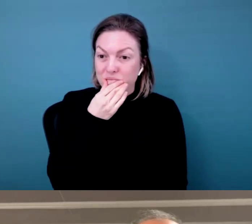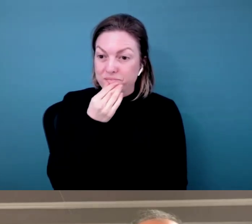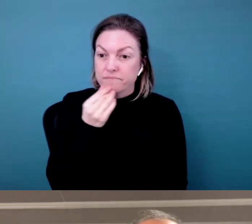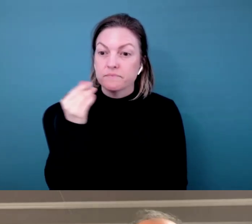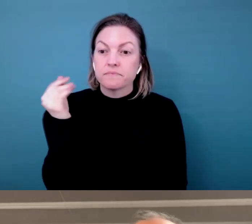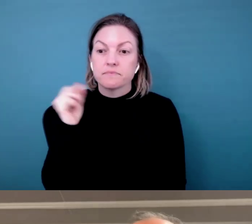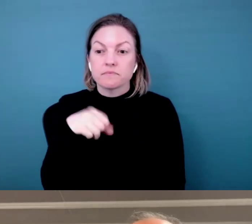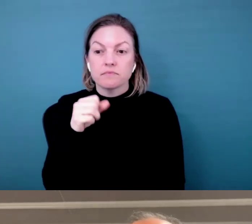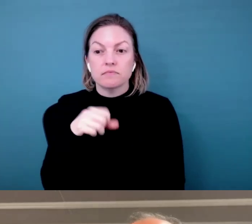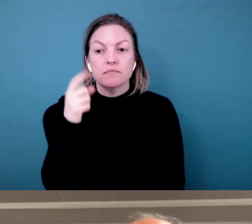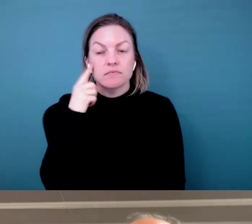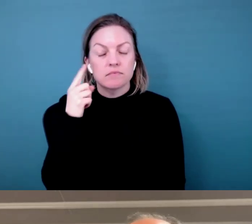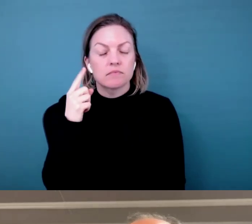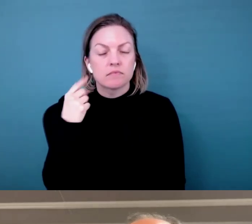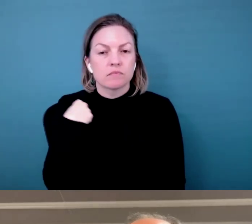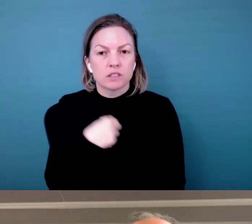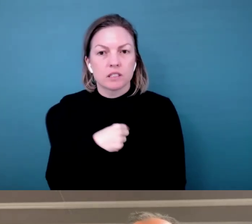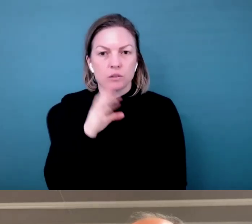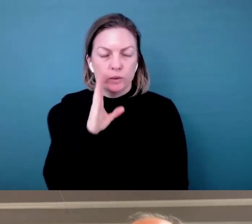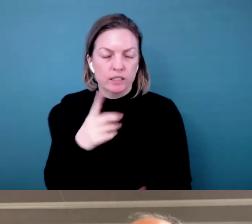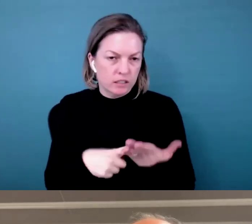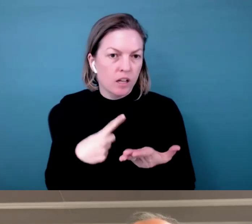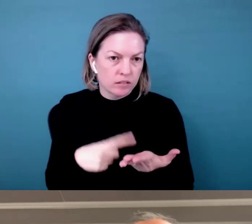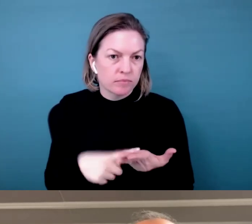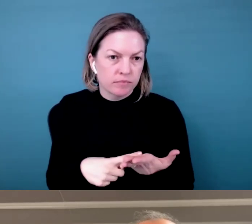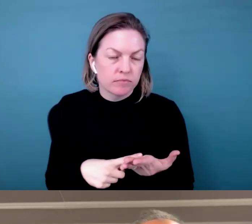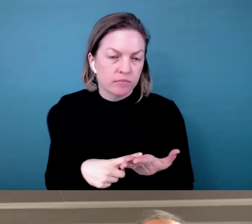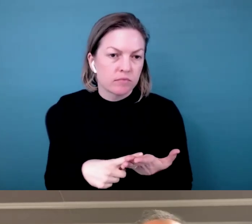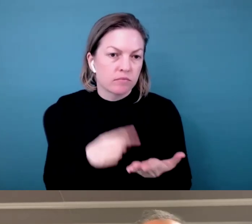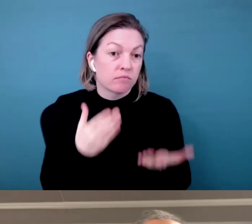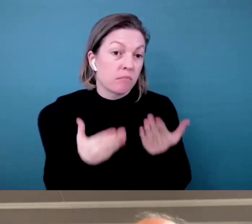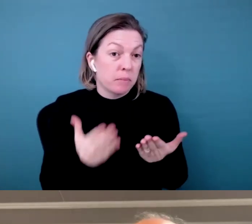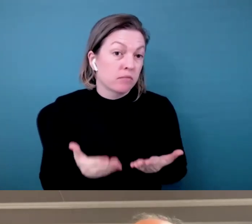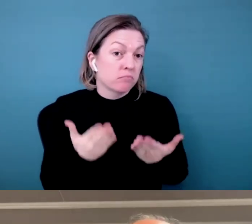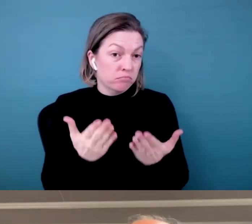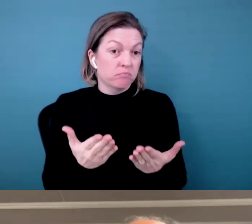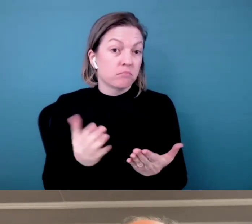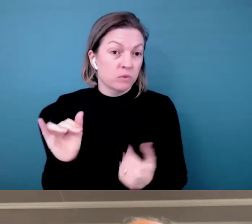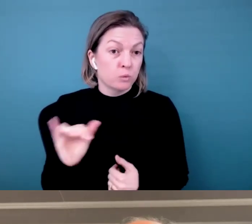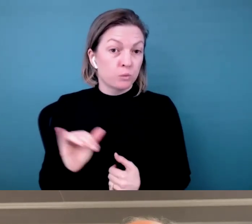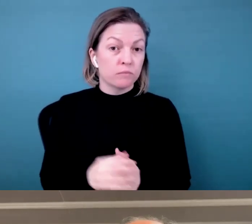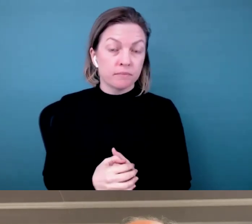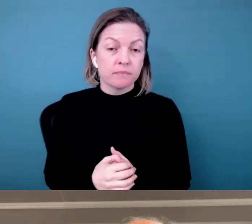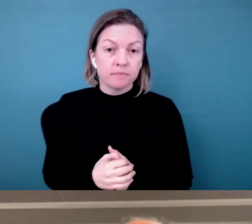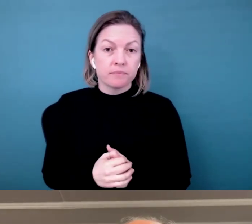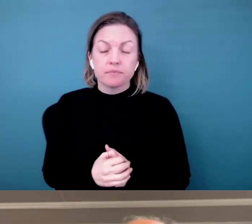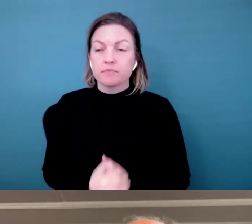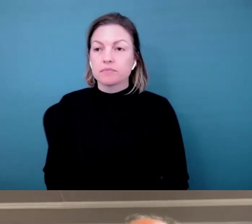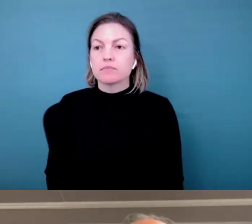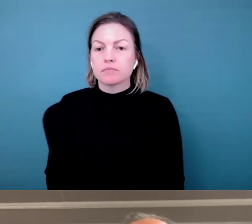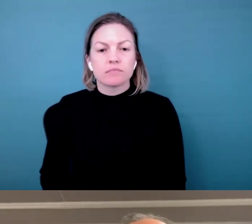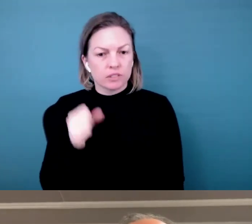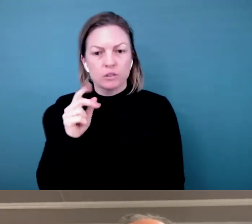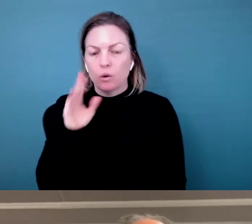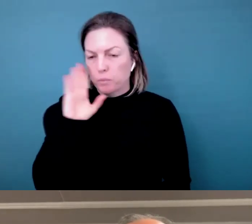Yeah, I think we're gonna maybe discuss that and maybe make a recommendation to that. Okay, that would be great